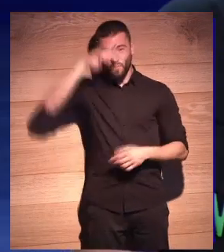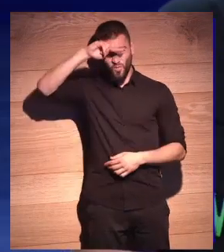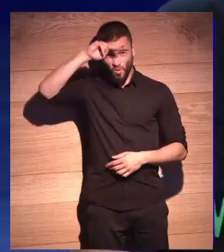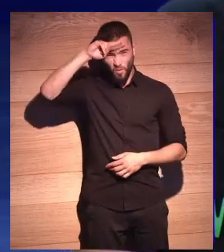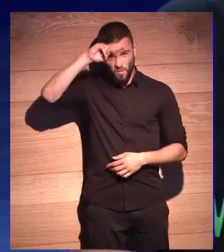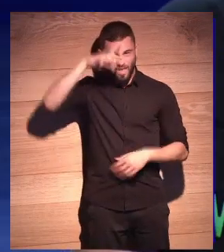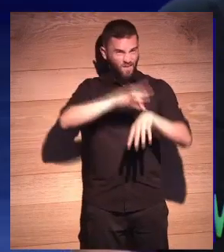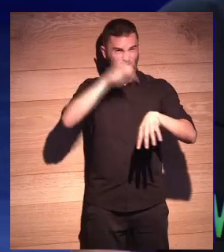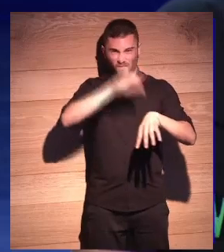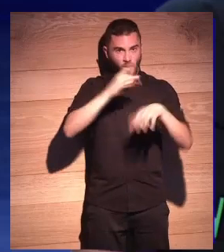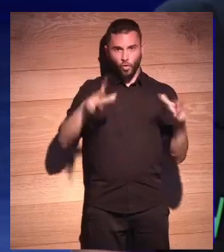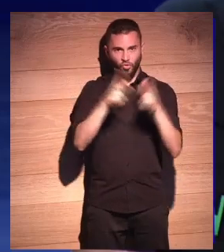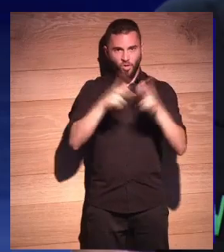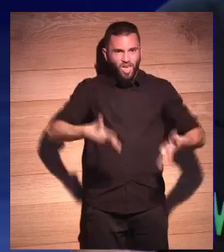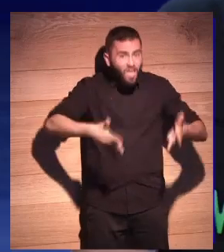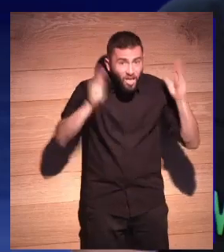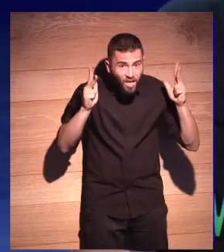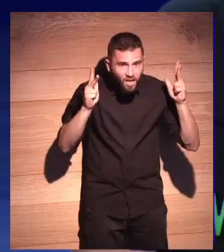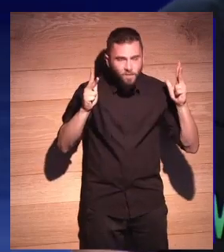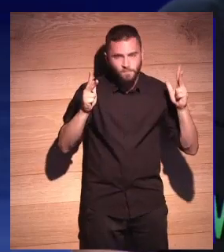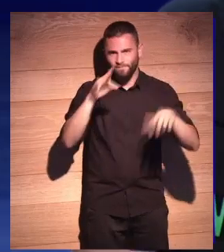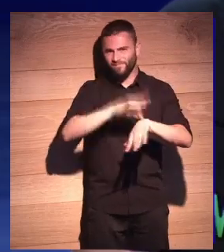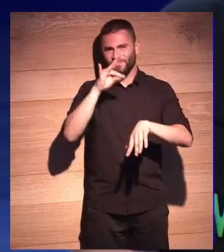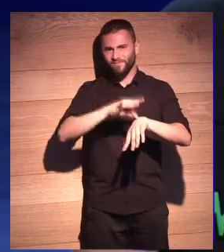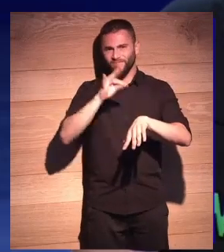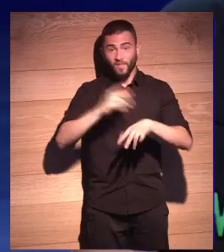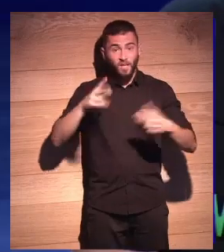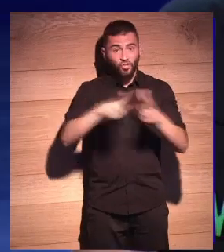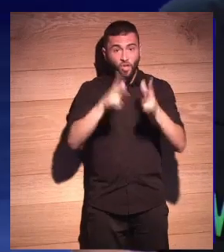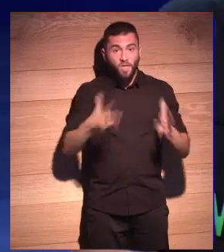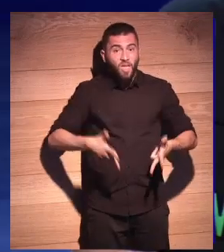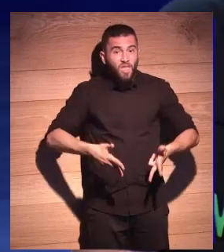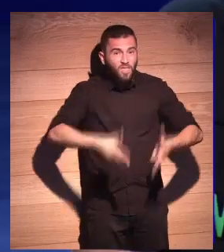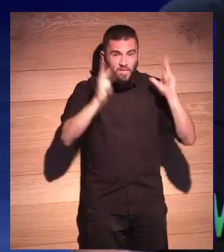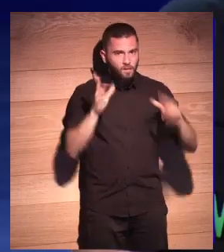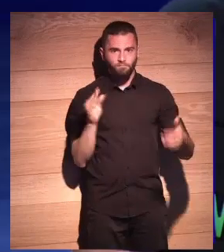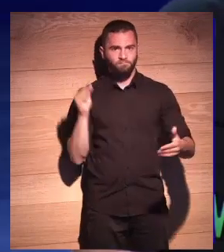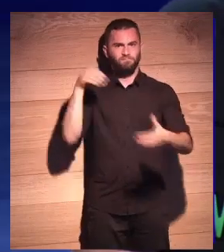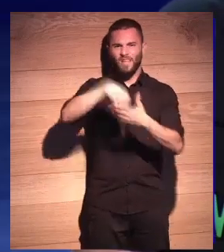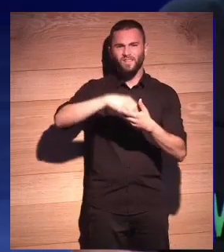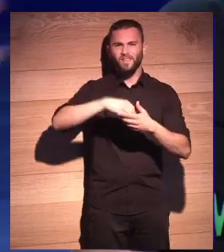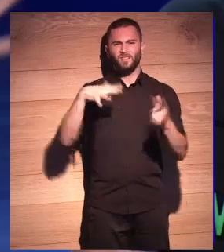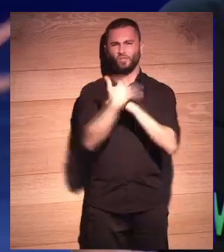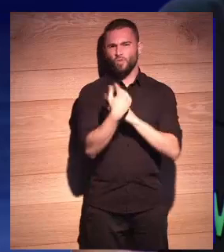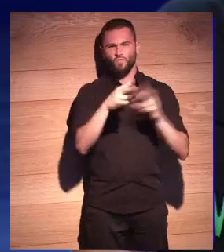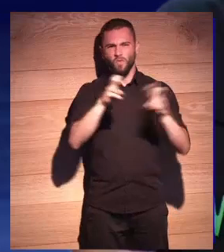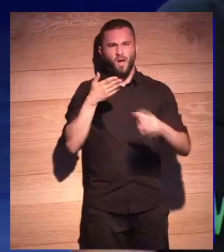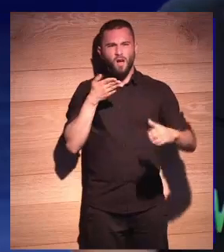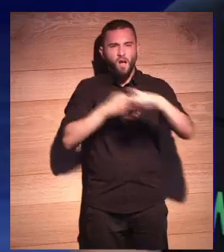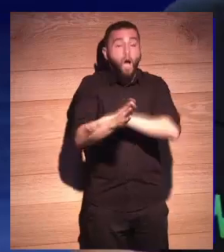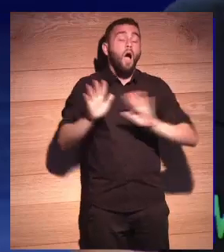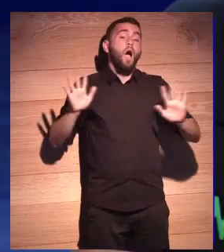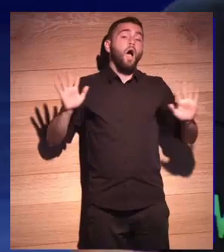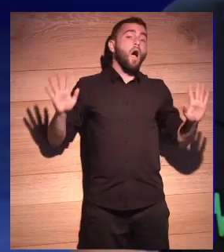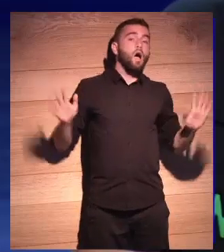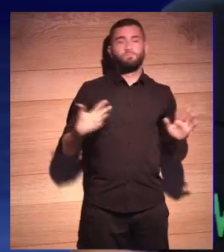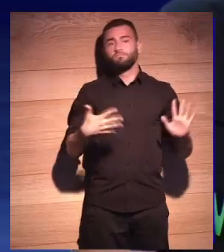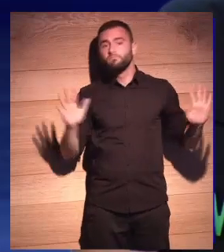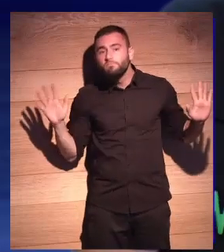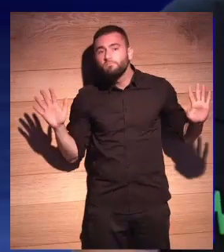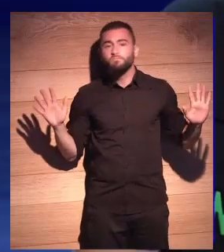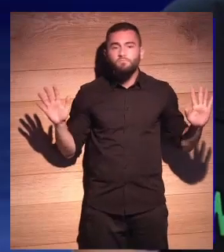think that's very worrisome that society would allow that. And not only that it would allow it, but it goes straight in, okay, what can